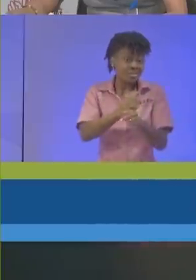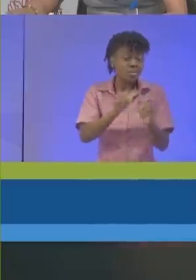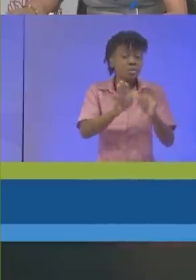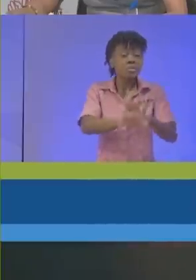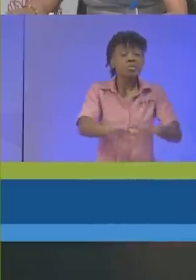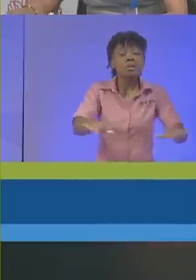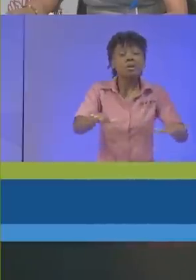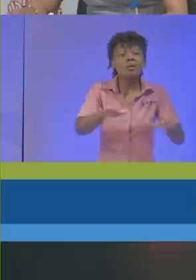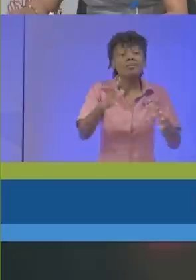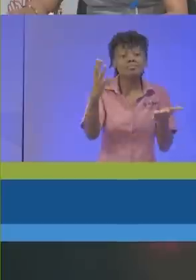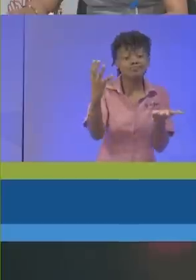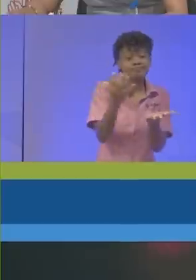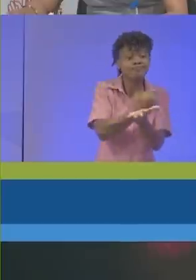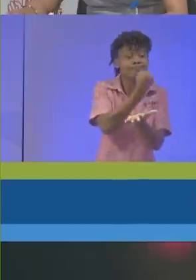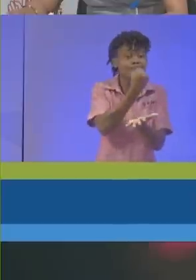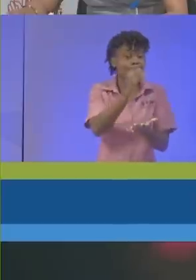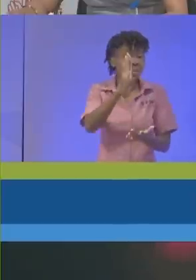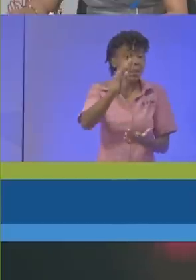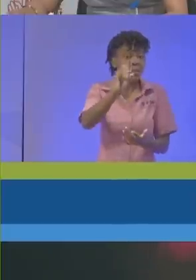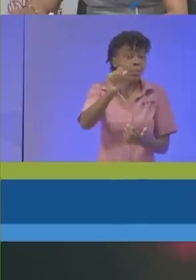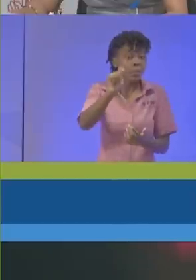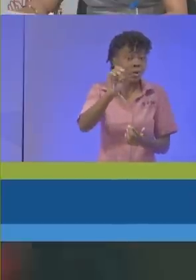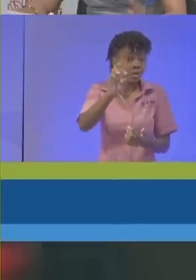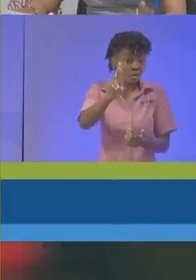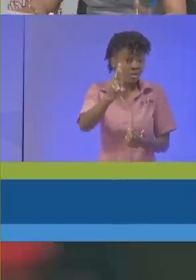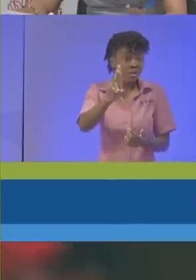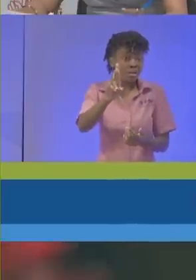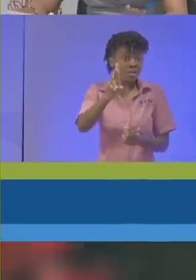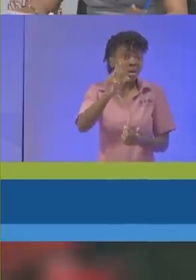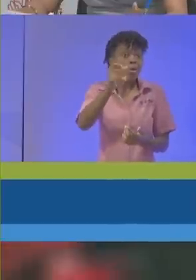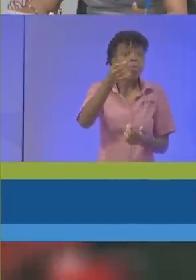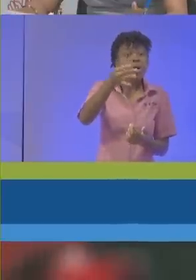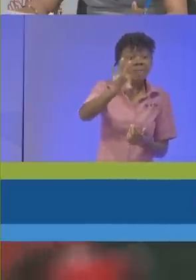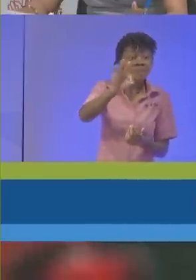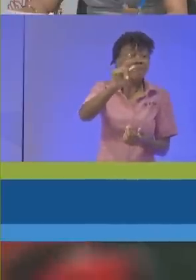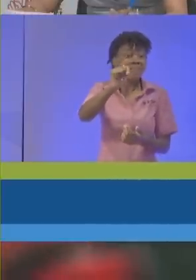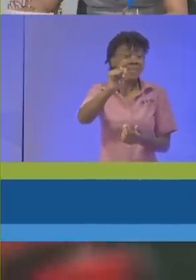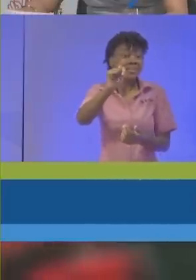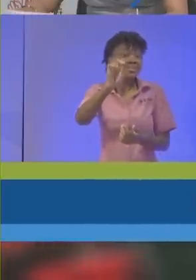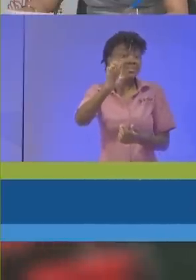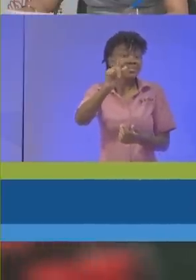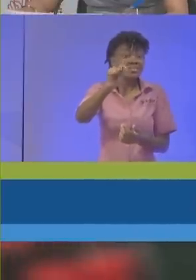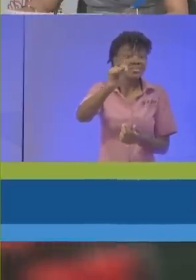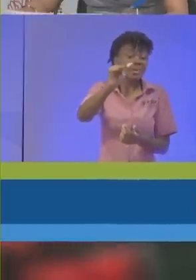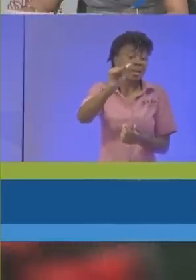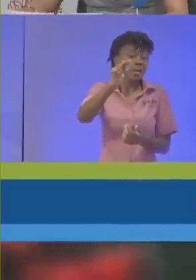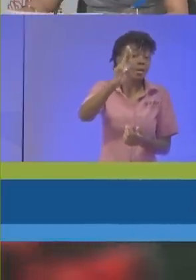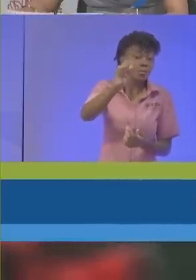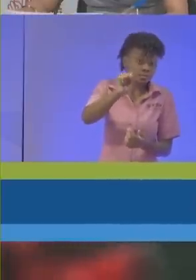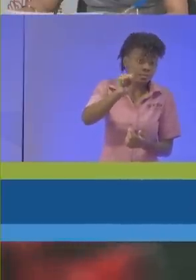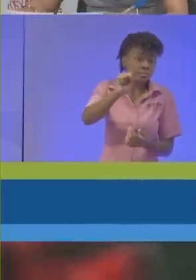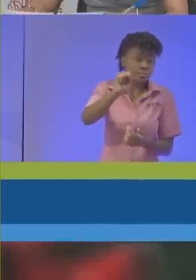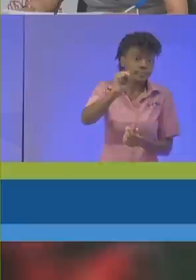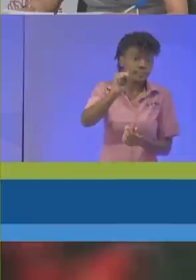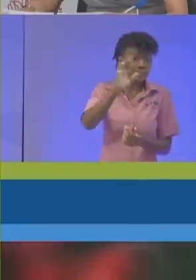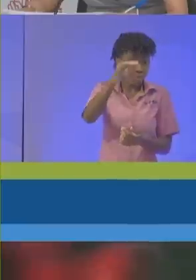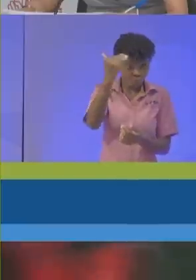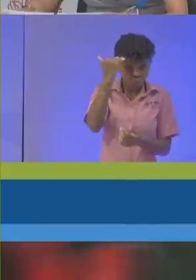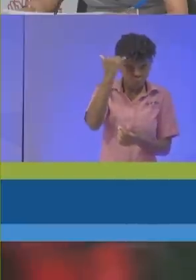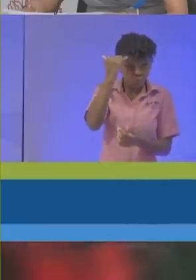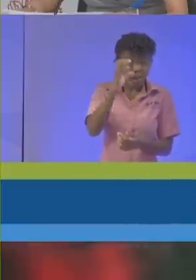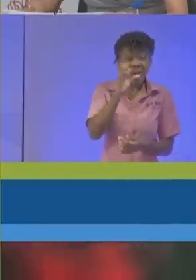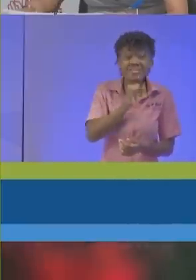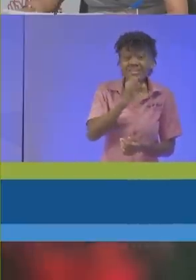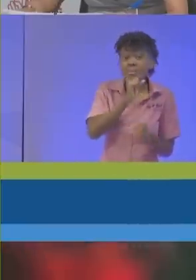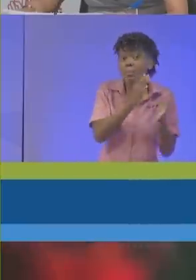TD. Now, this is usually when the child is preparing for SEA. And then at 9 to